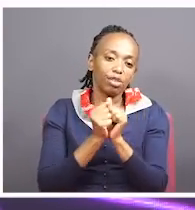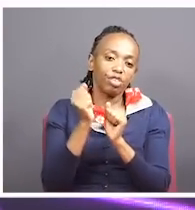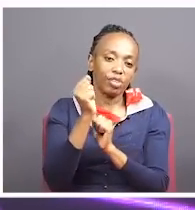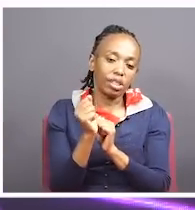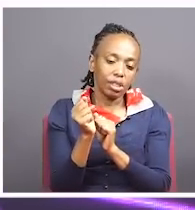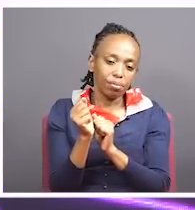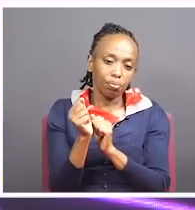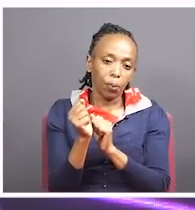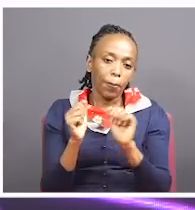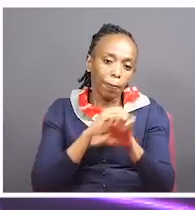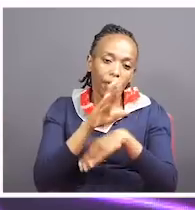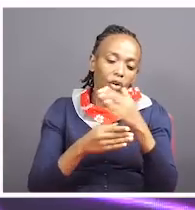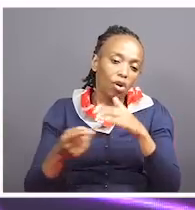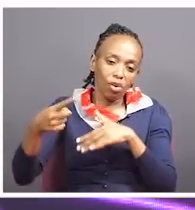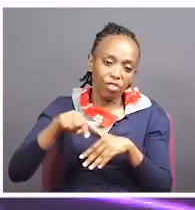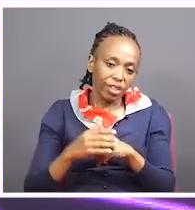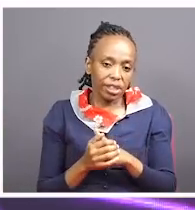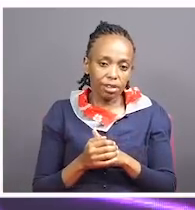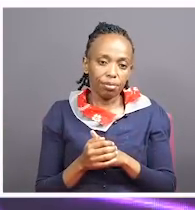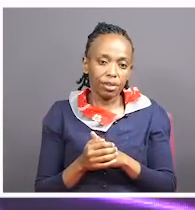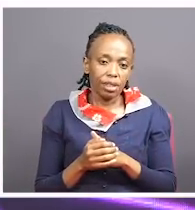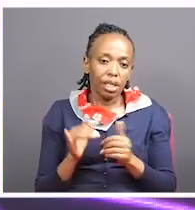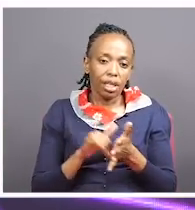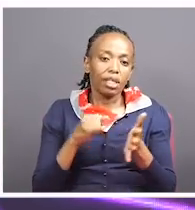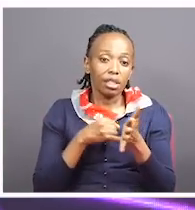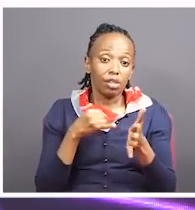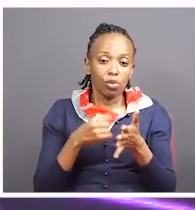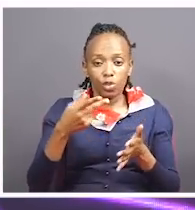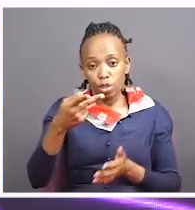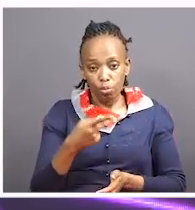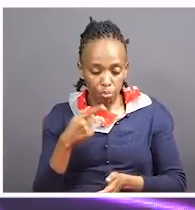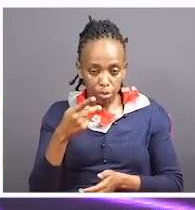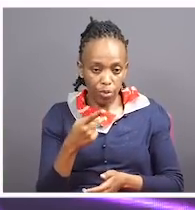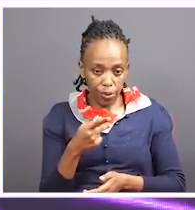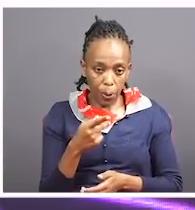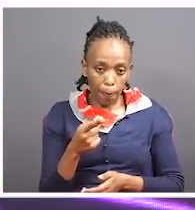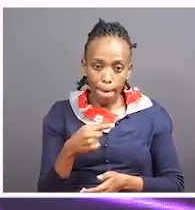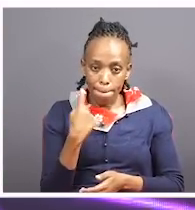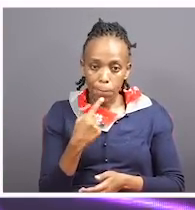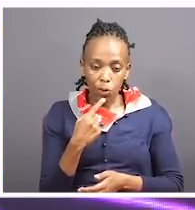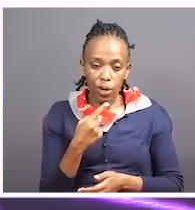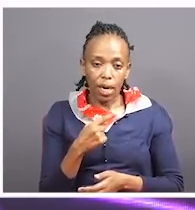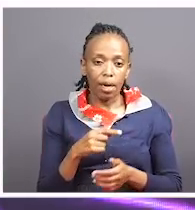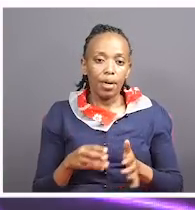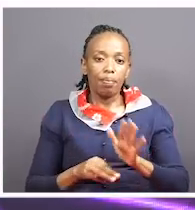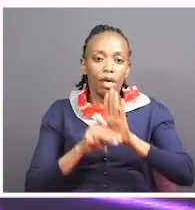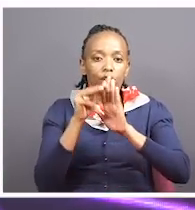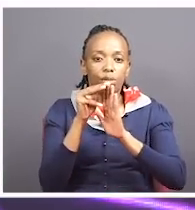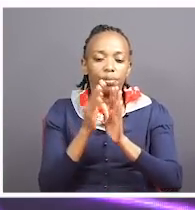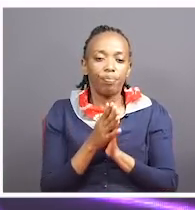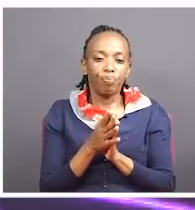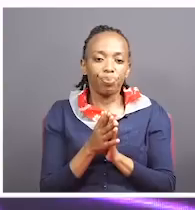15. All of us, that includes you and I, who are